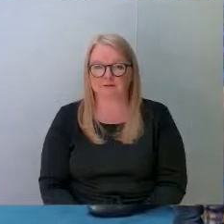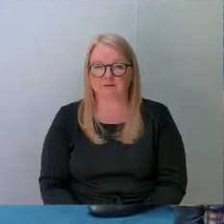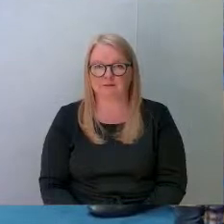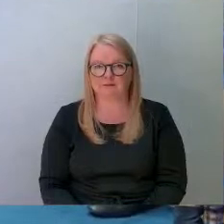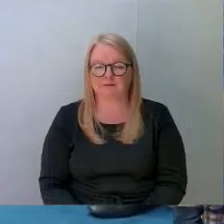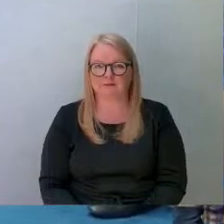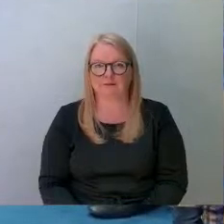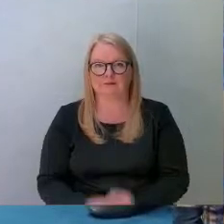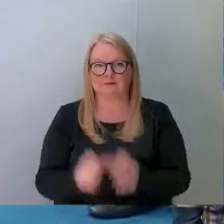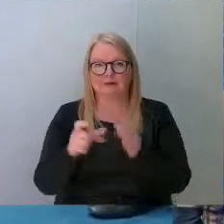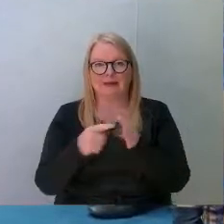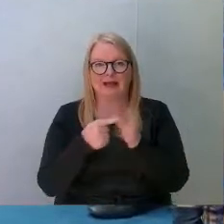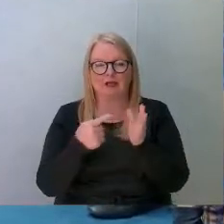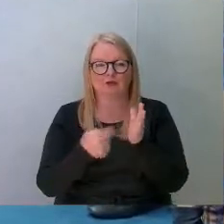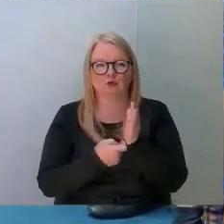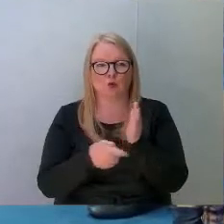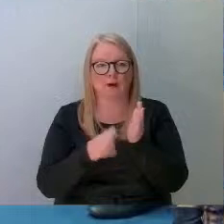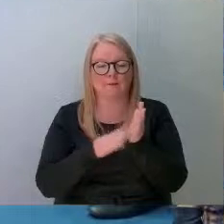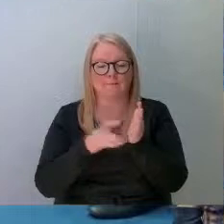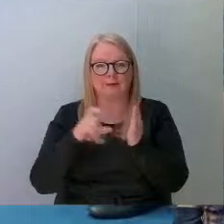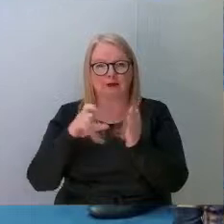Catriona McRae.